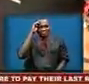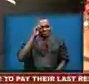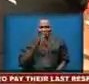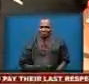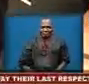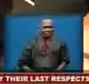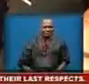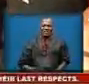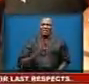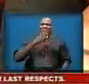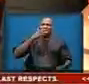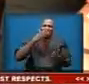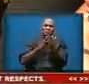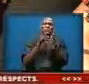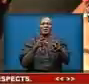Ahene.